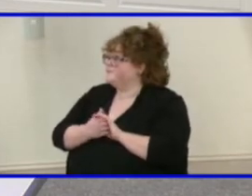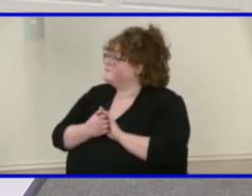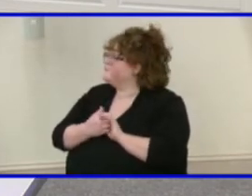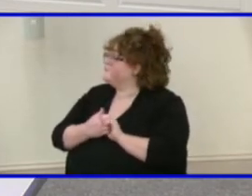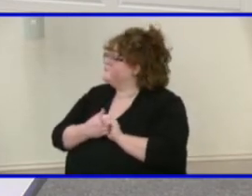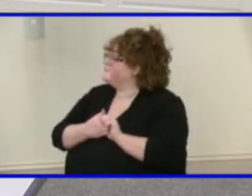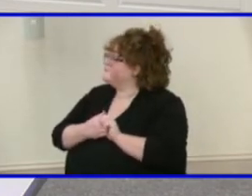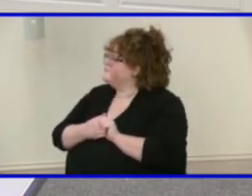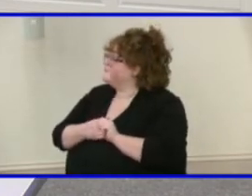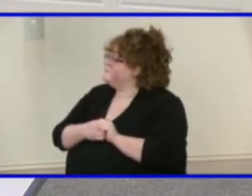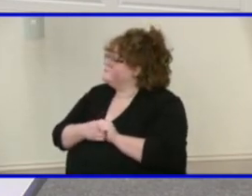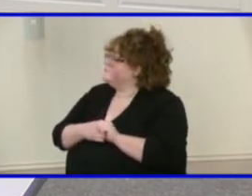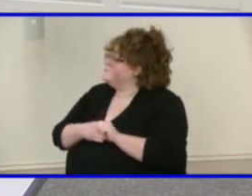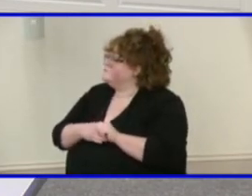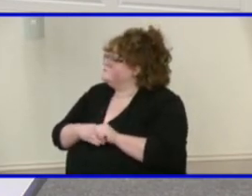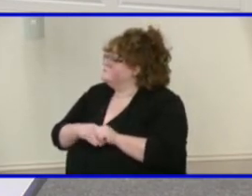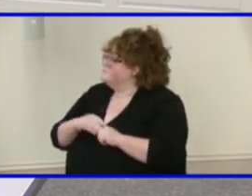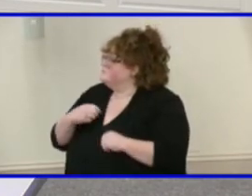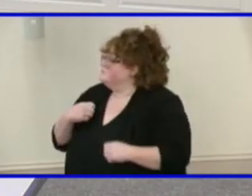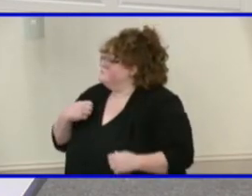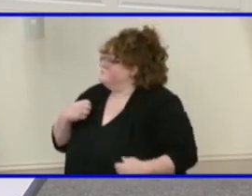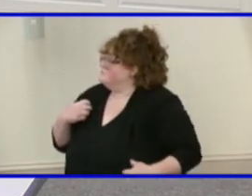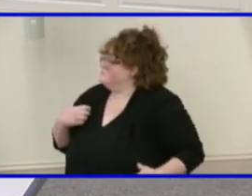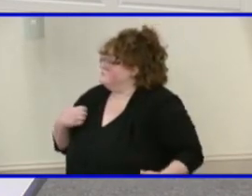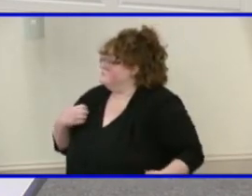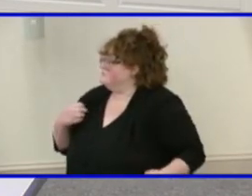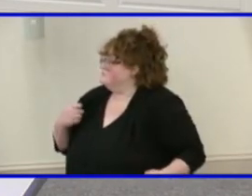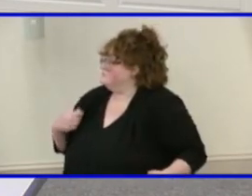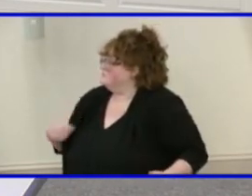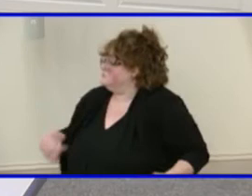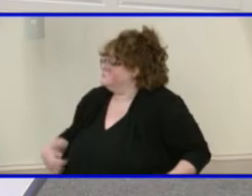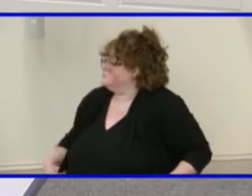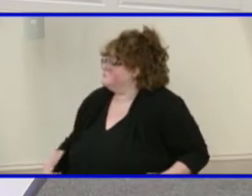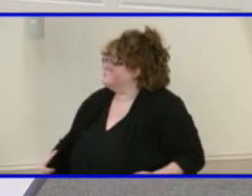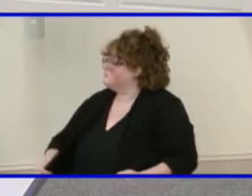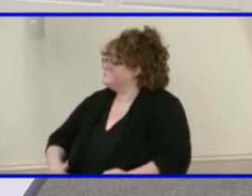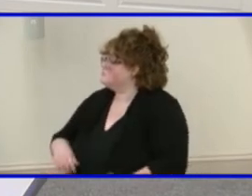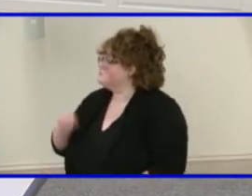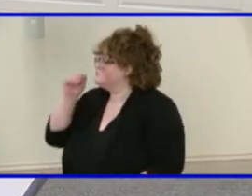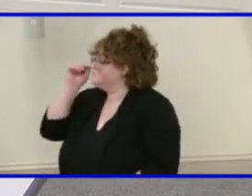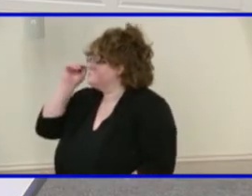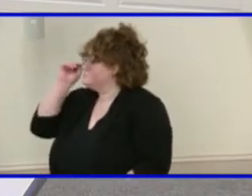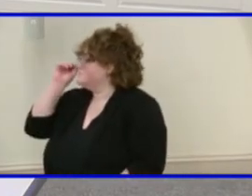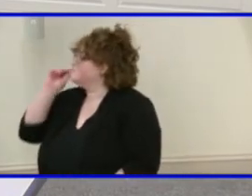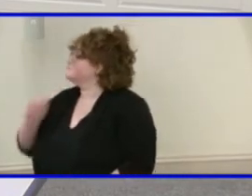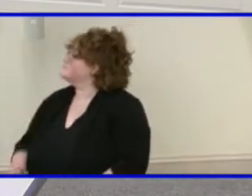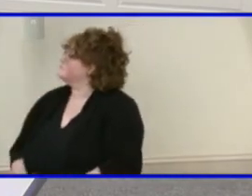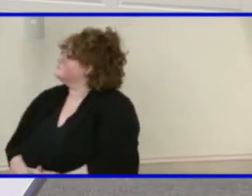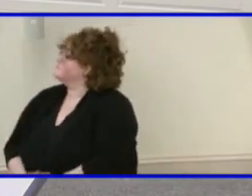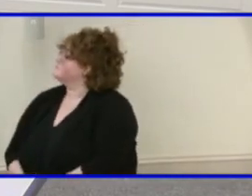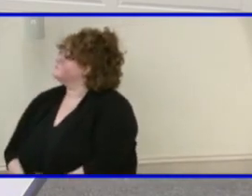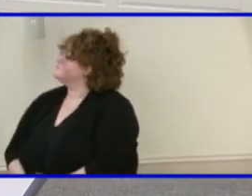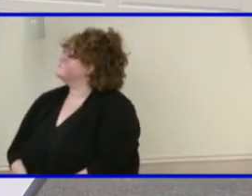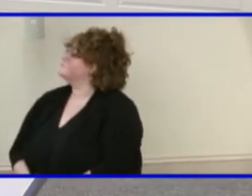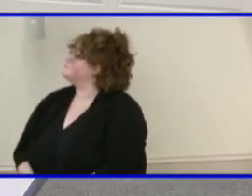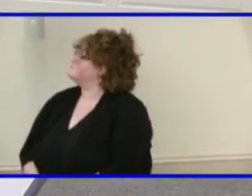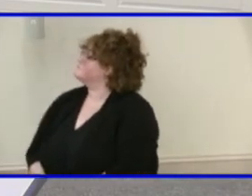Can I click on give control? Well, let's see if we can. It wouldn't advance. It still won't